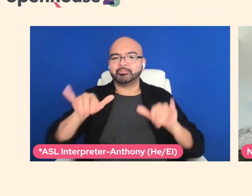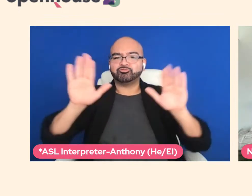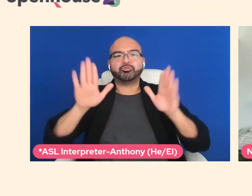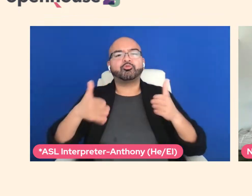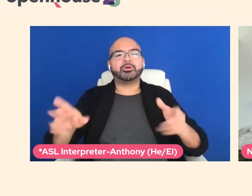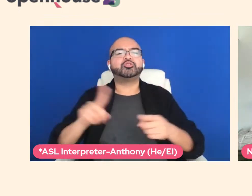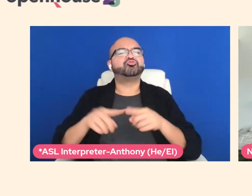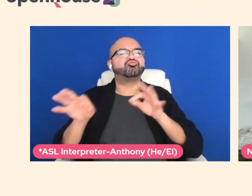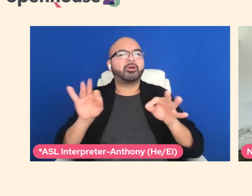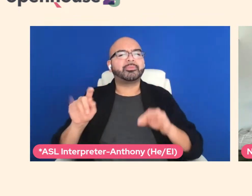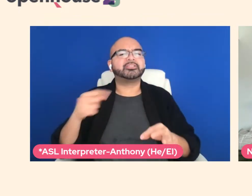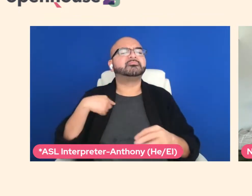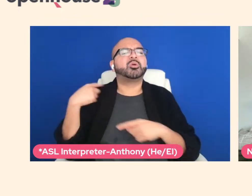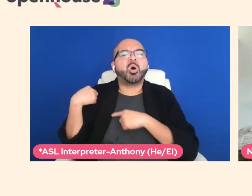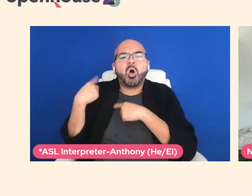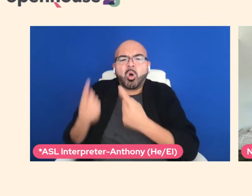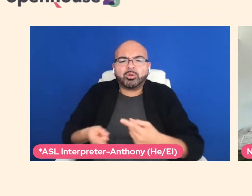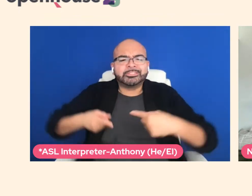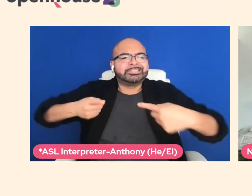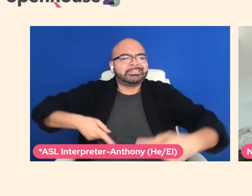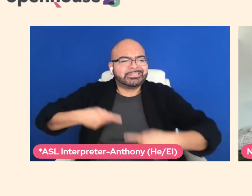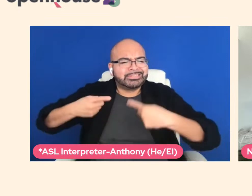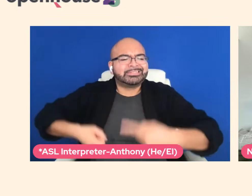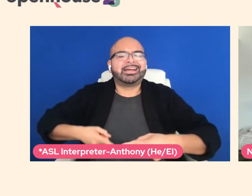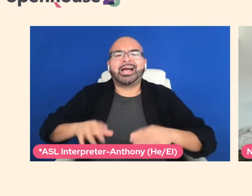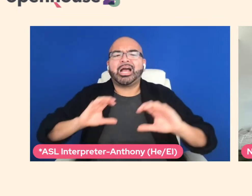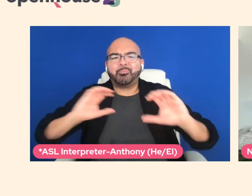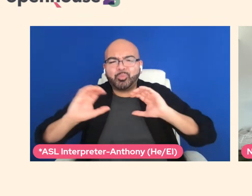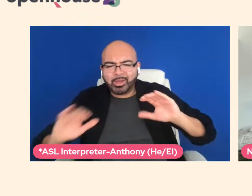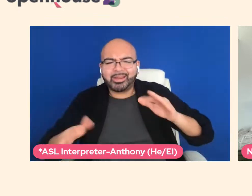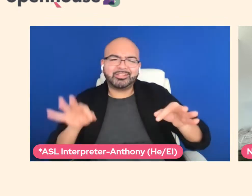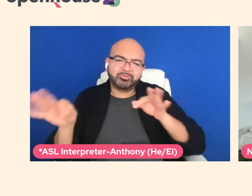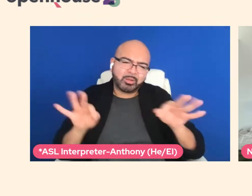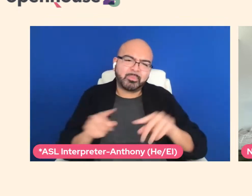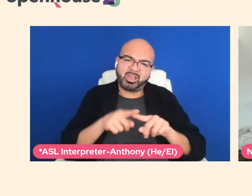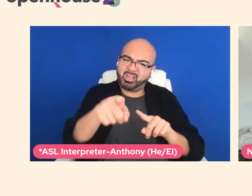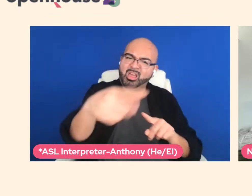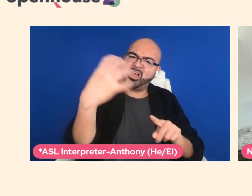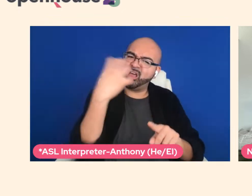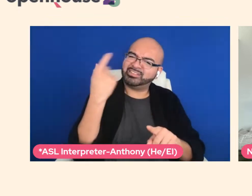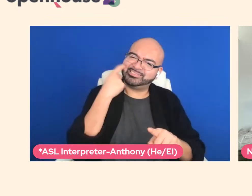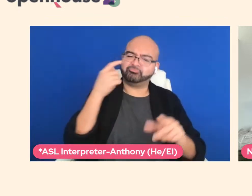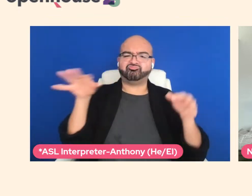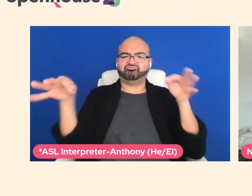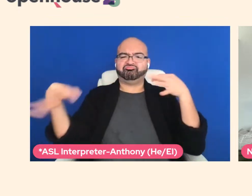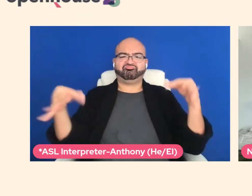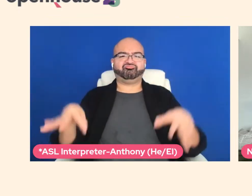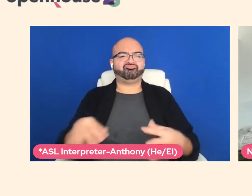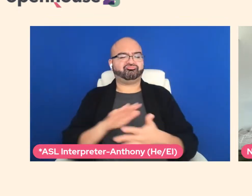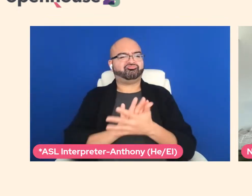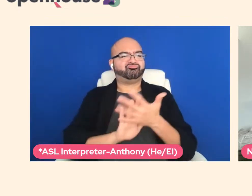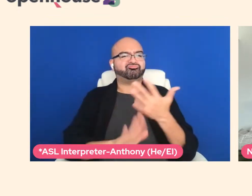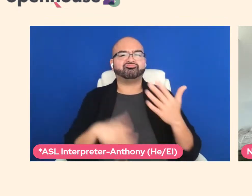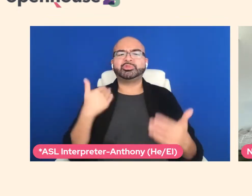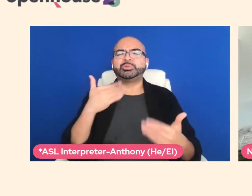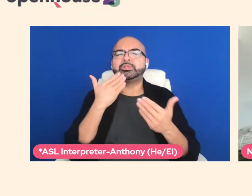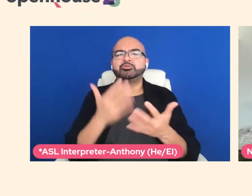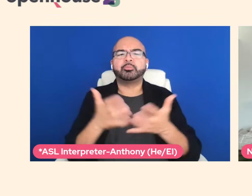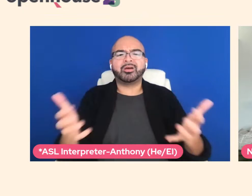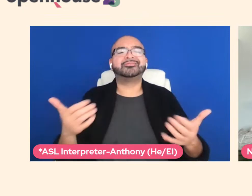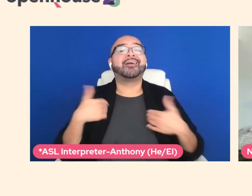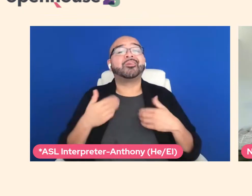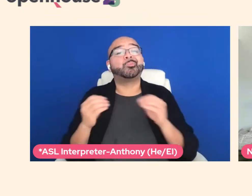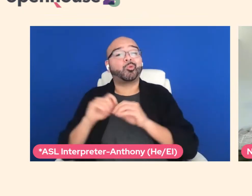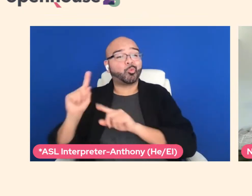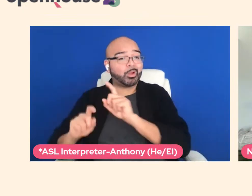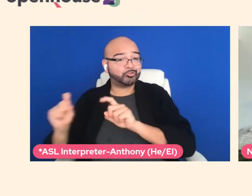difficult time communicating or illustrating it. And you just did an incredible job of doing that. Thank you so much. I have a few other questions here. A